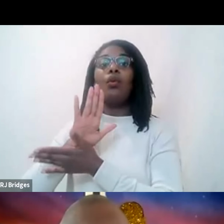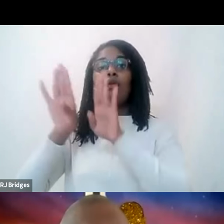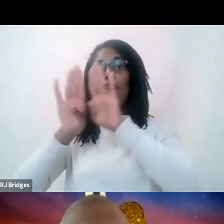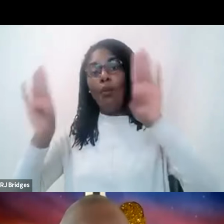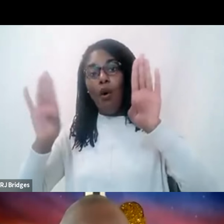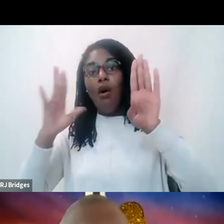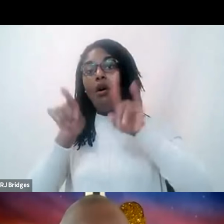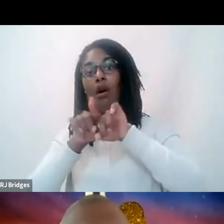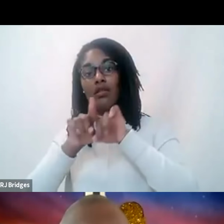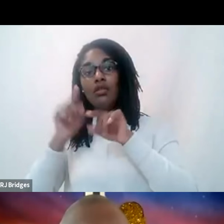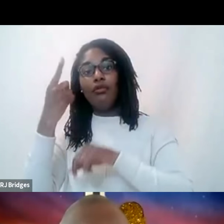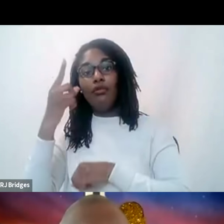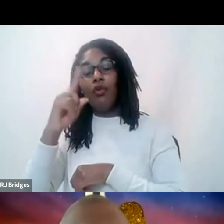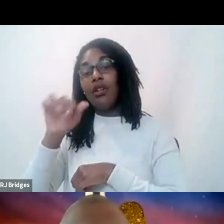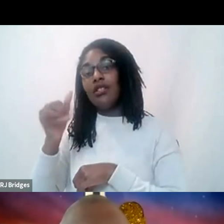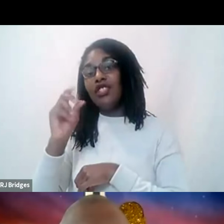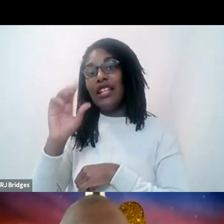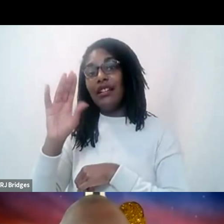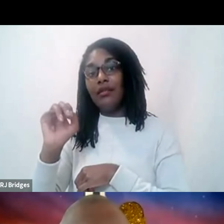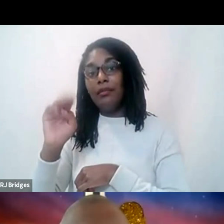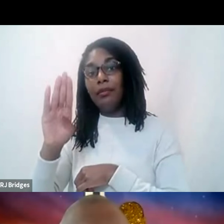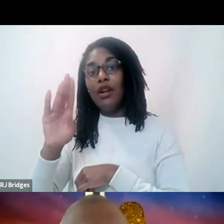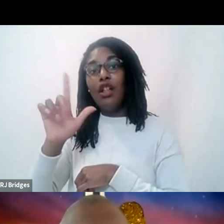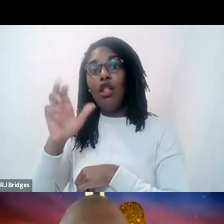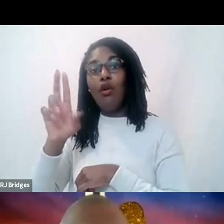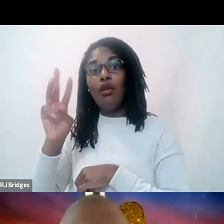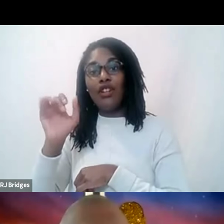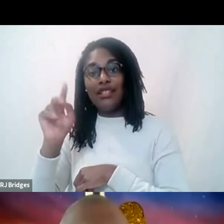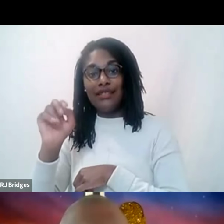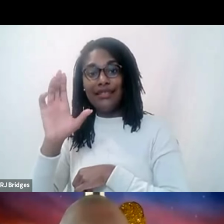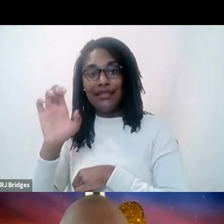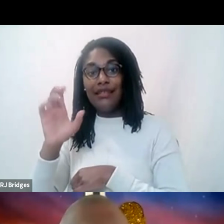Charles White and Jacob Lawrence. Hi, Shante.